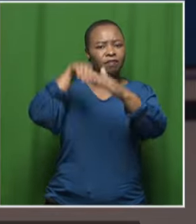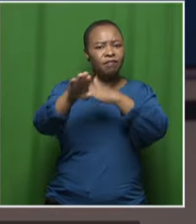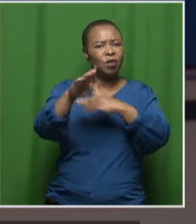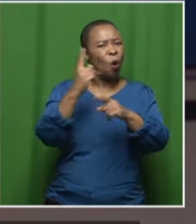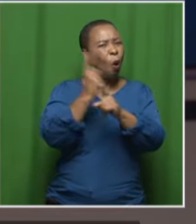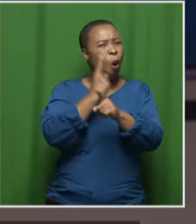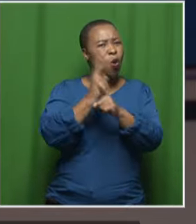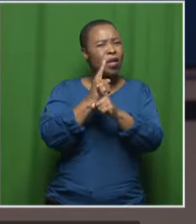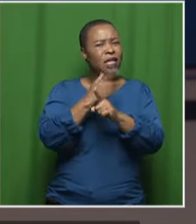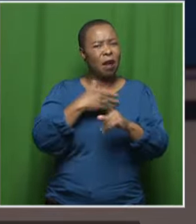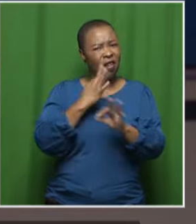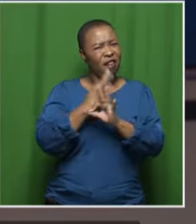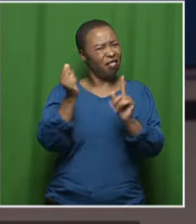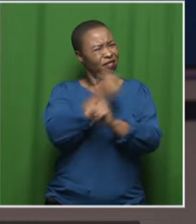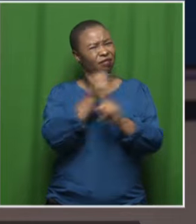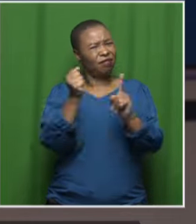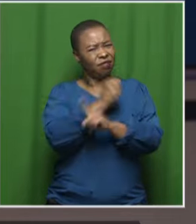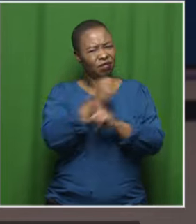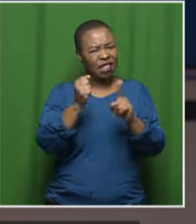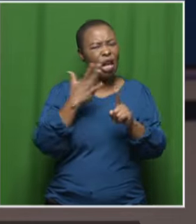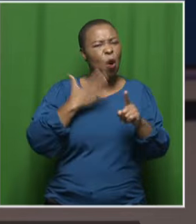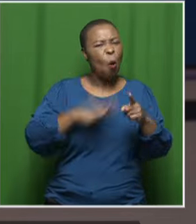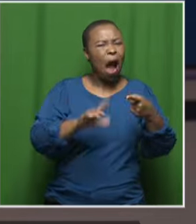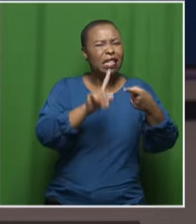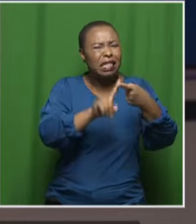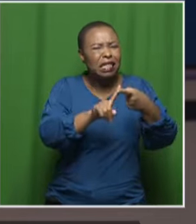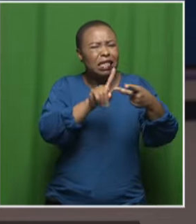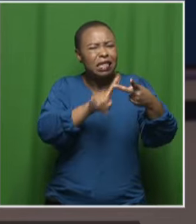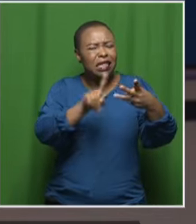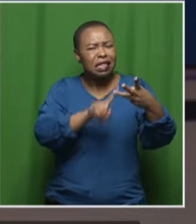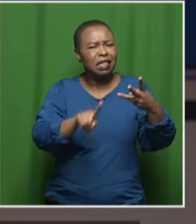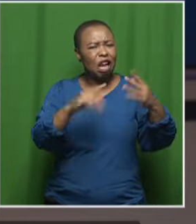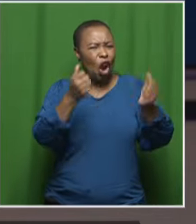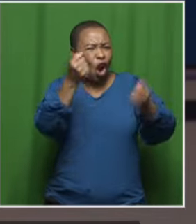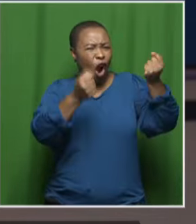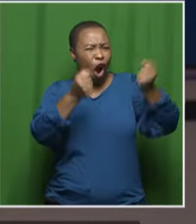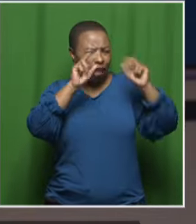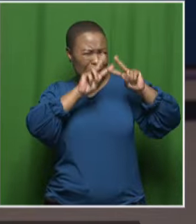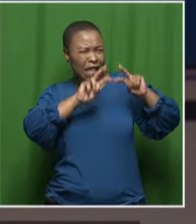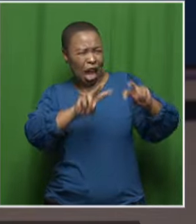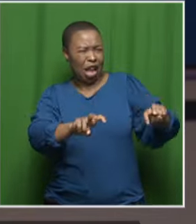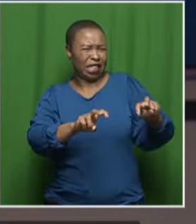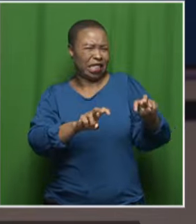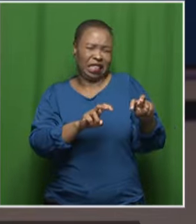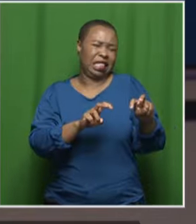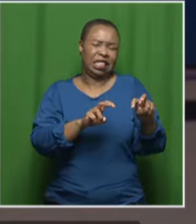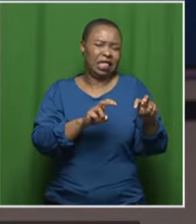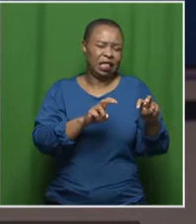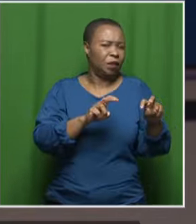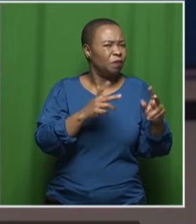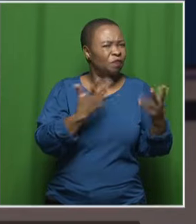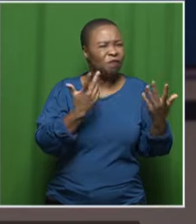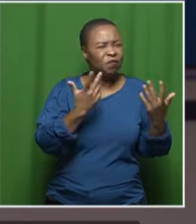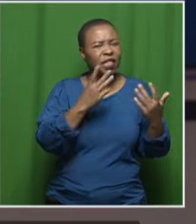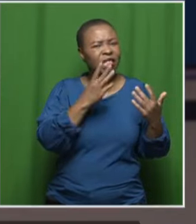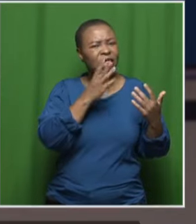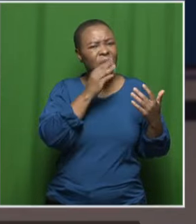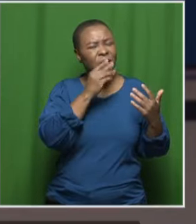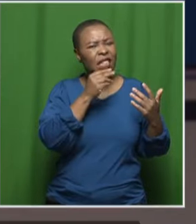harassing our parents, looking for this or that, searching the car, and speaking to our parents in